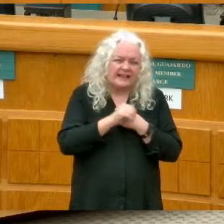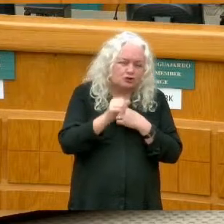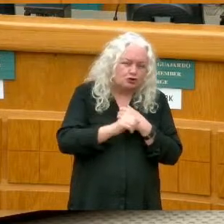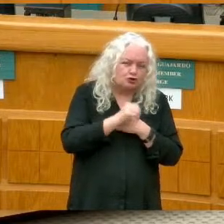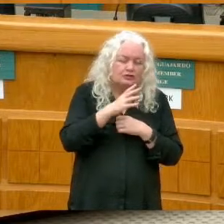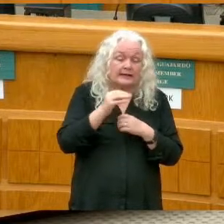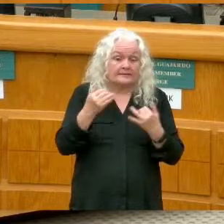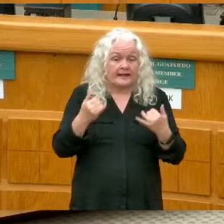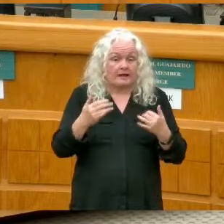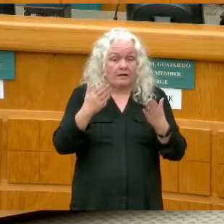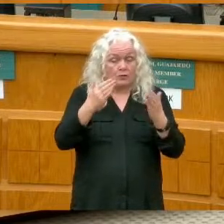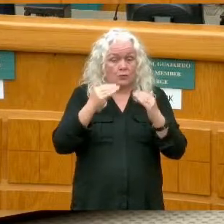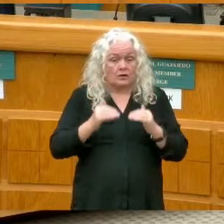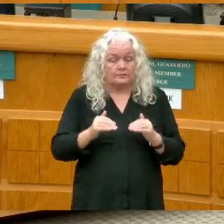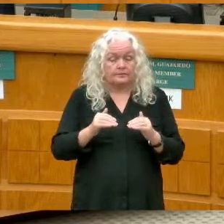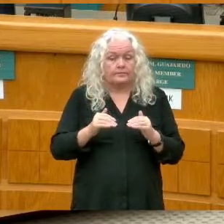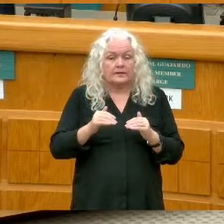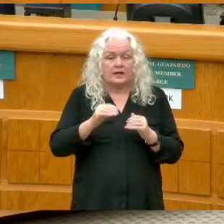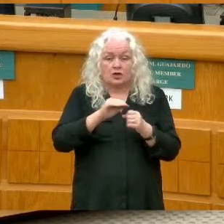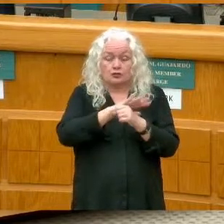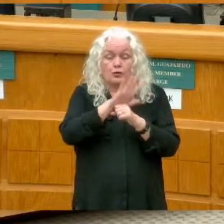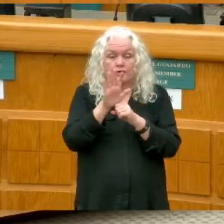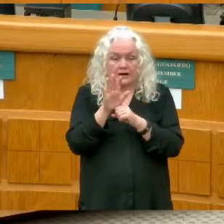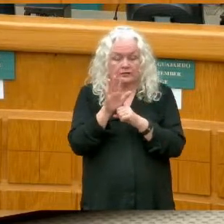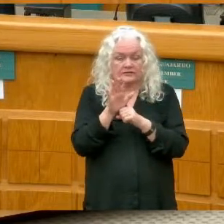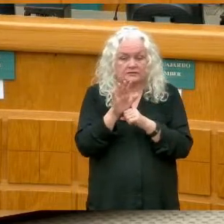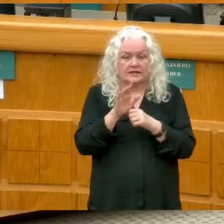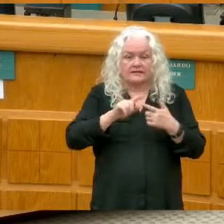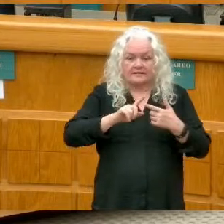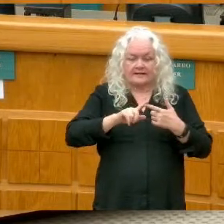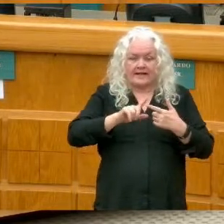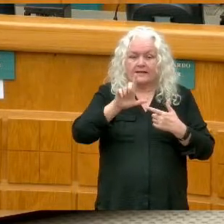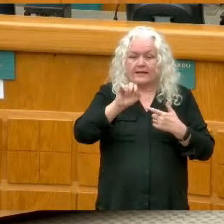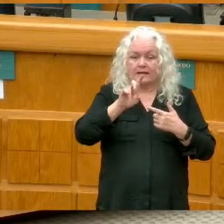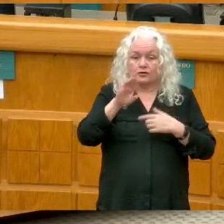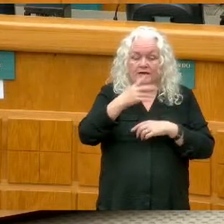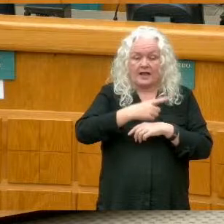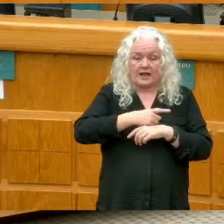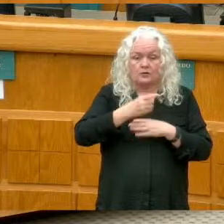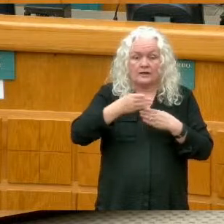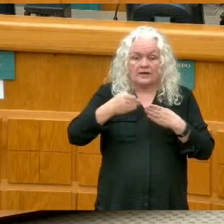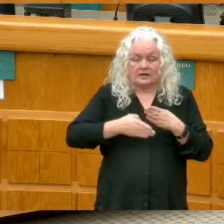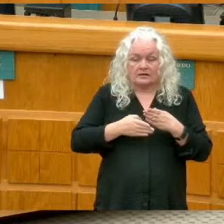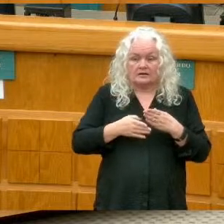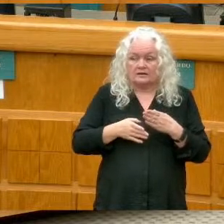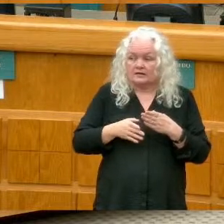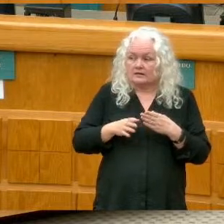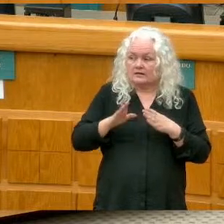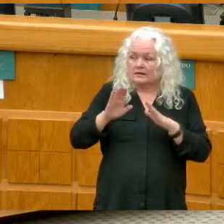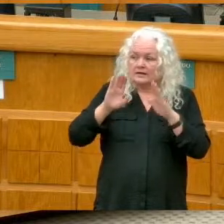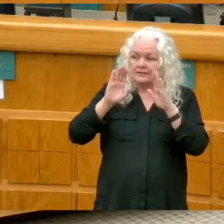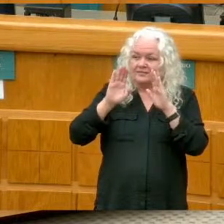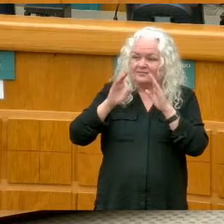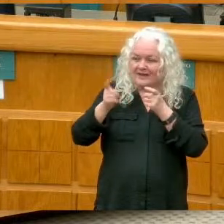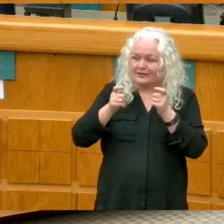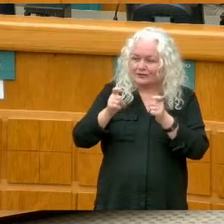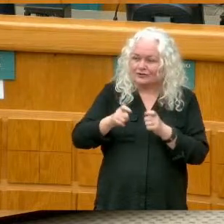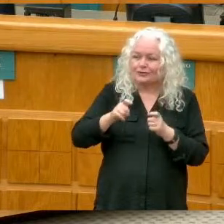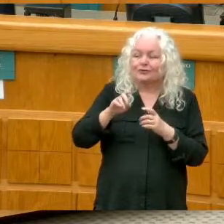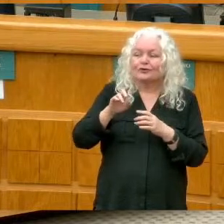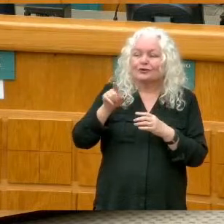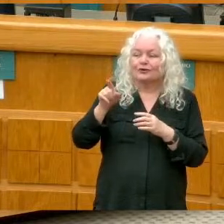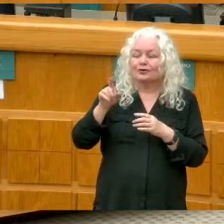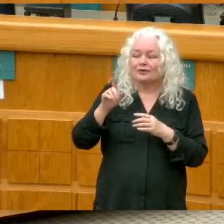and now I'd like to turn to the coronavirus and Labor Day weekend. Manager Zanoni did a great job. He went over those